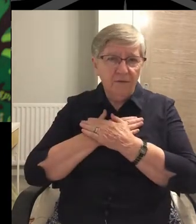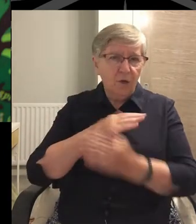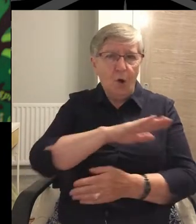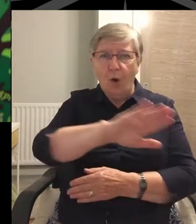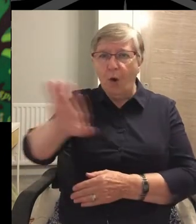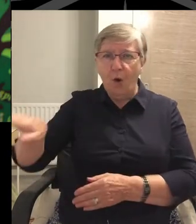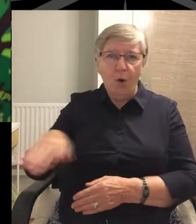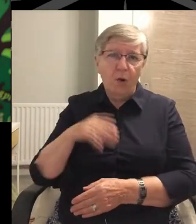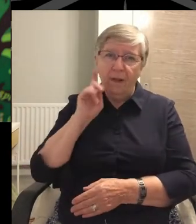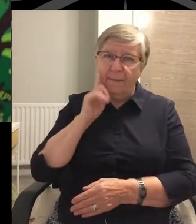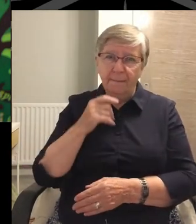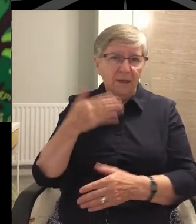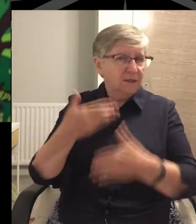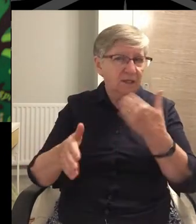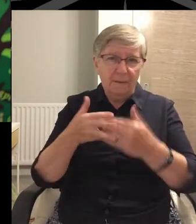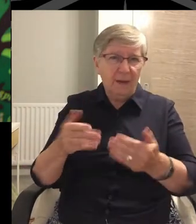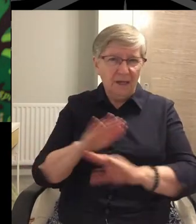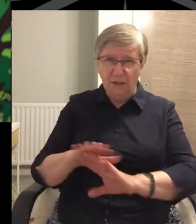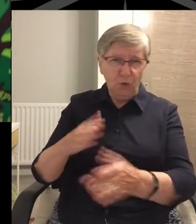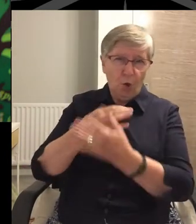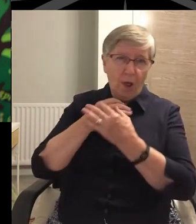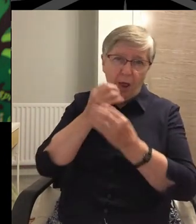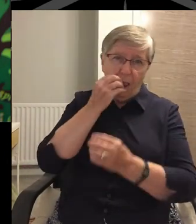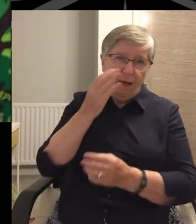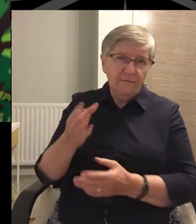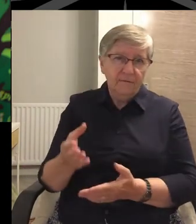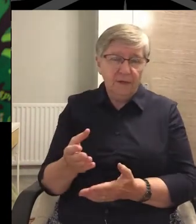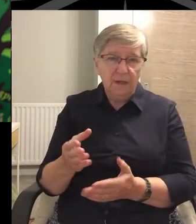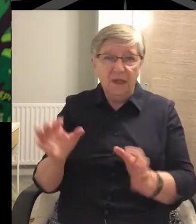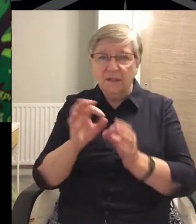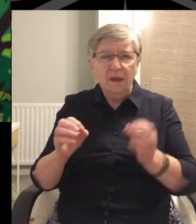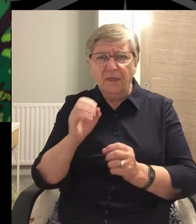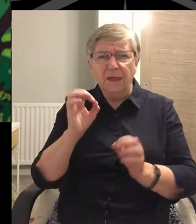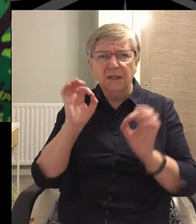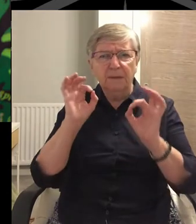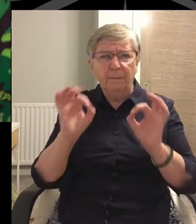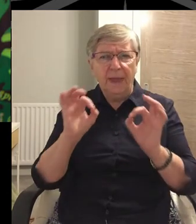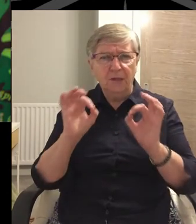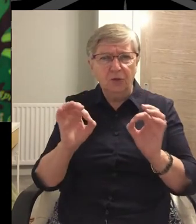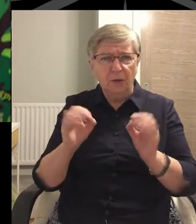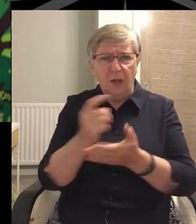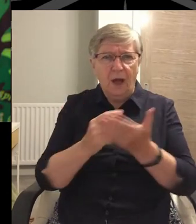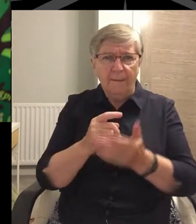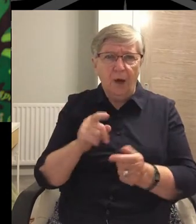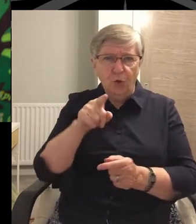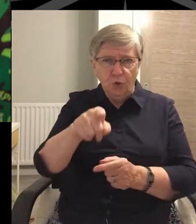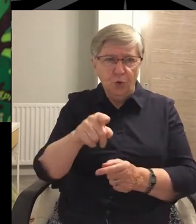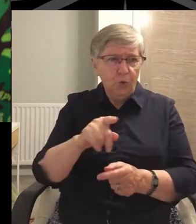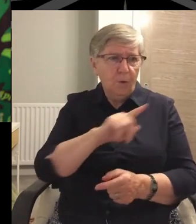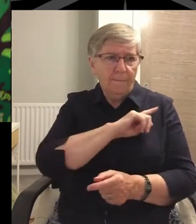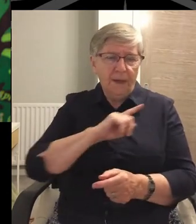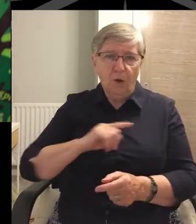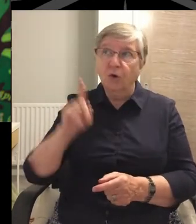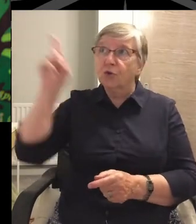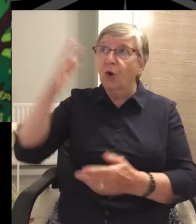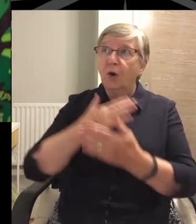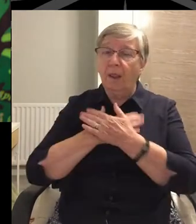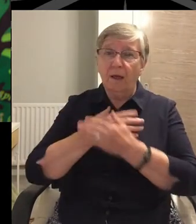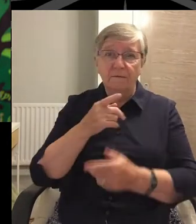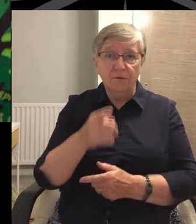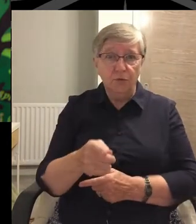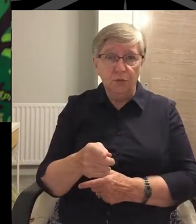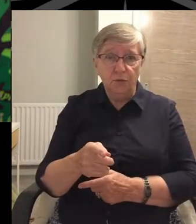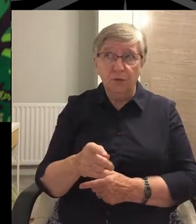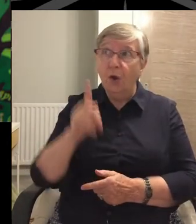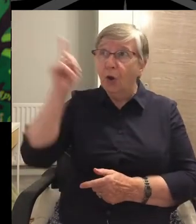unlovely. It's a story to emphasize that there's nothing special about those on whom God sets his love. God did not choose the